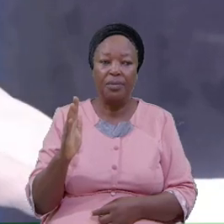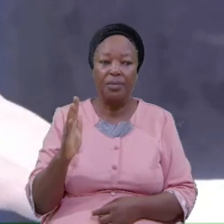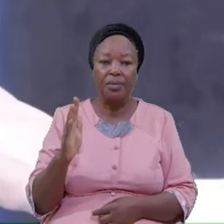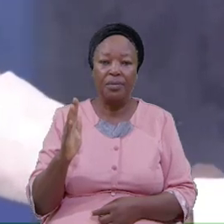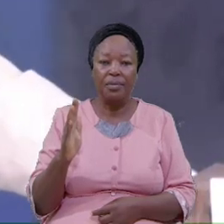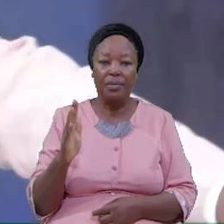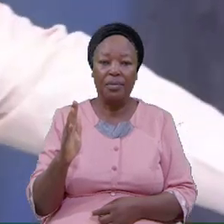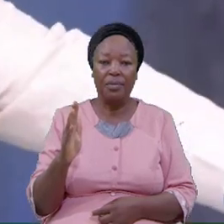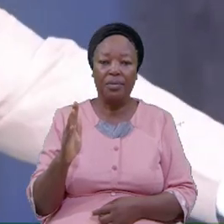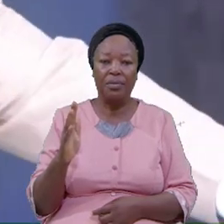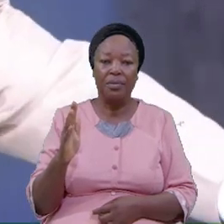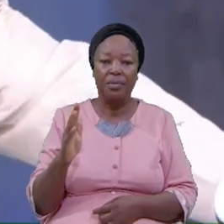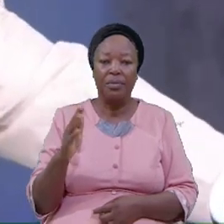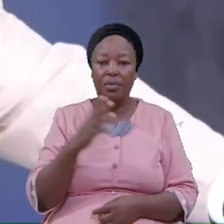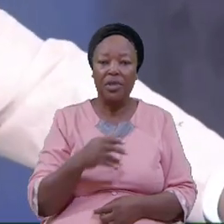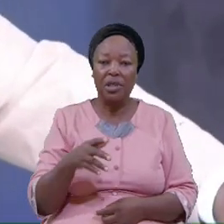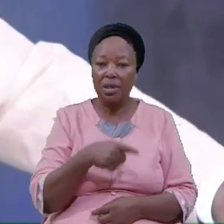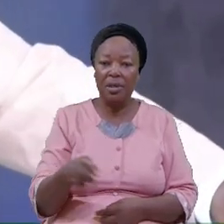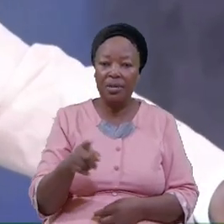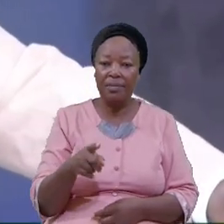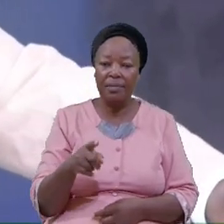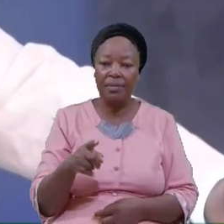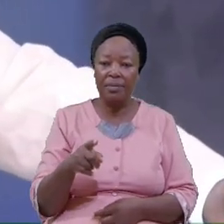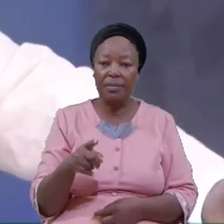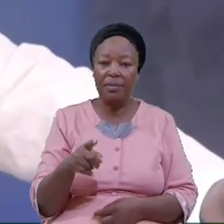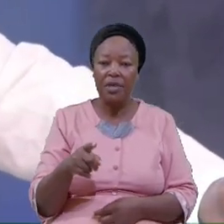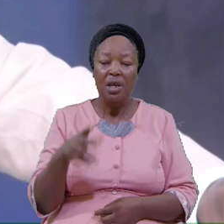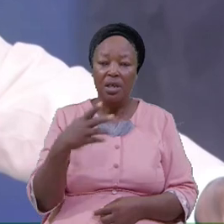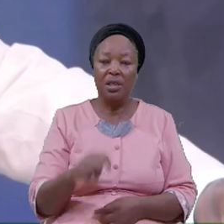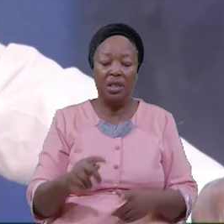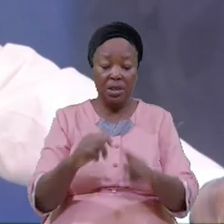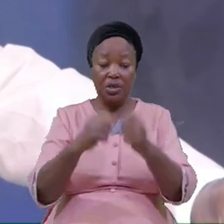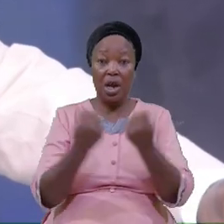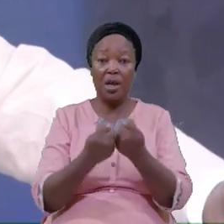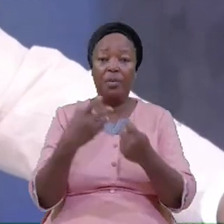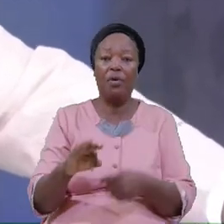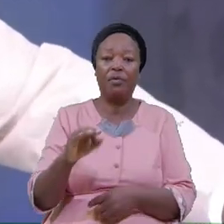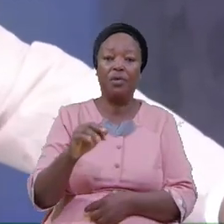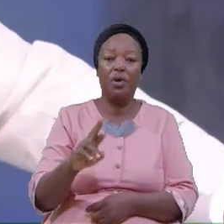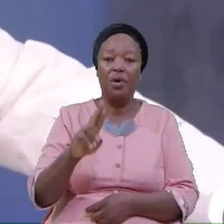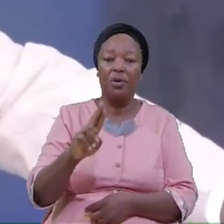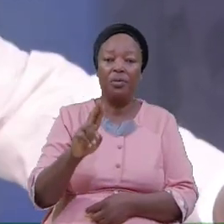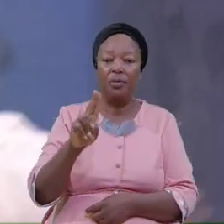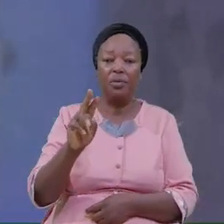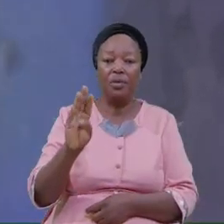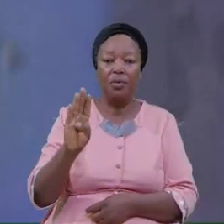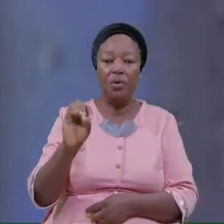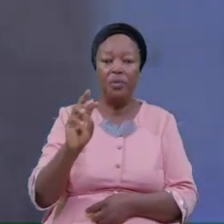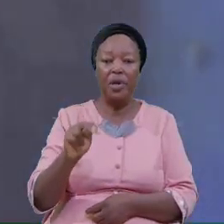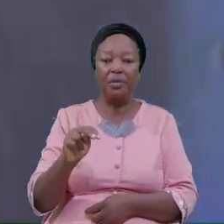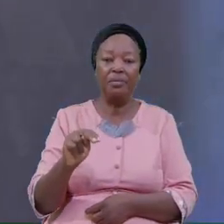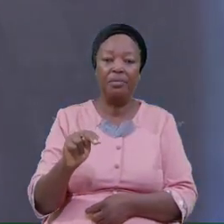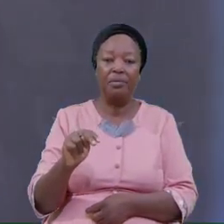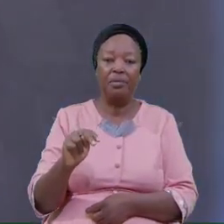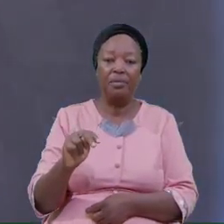tribe of Reuben, Gad, Manasseh, they were not